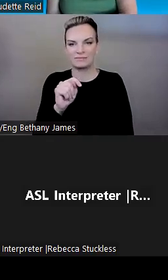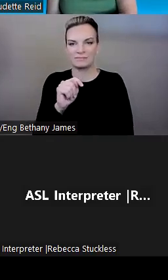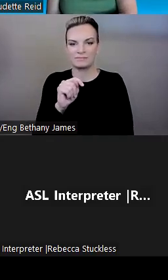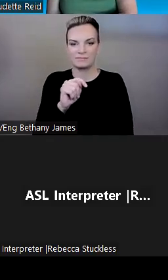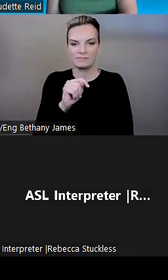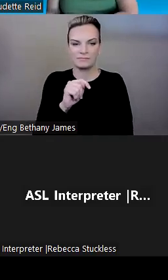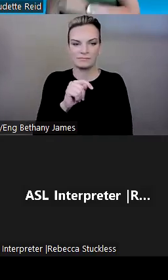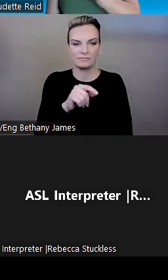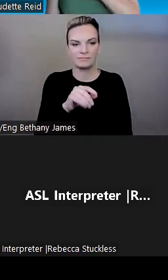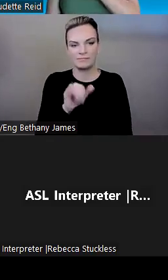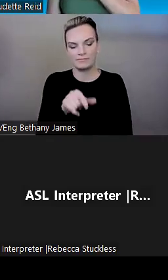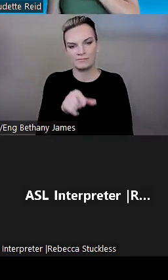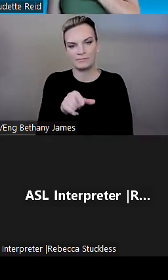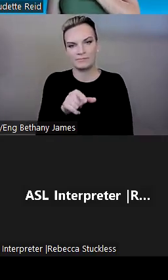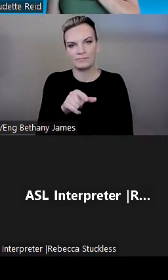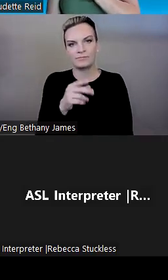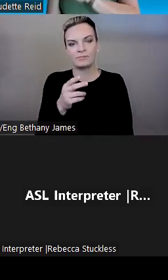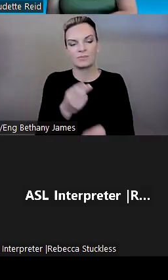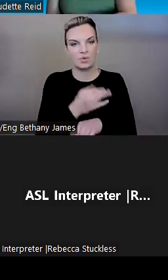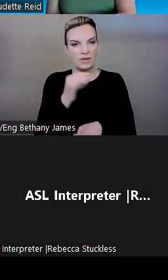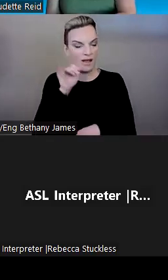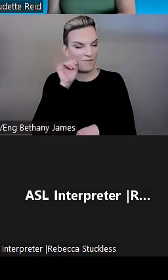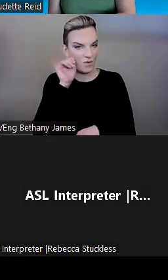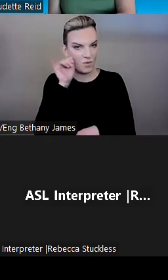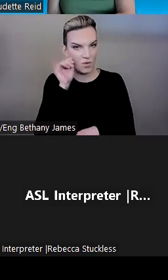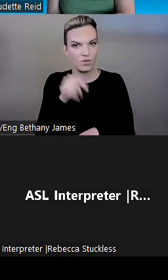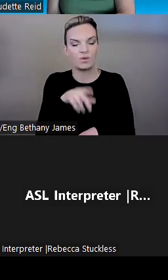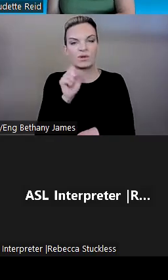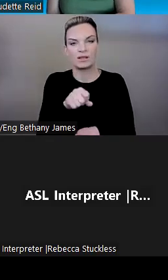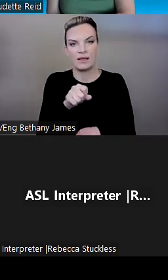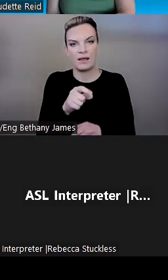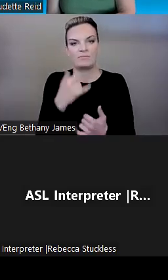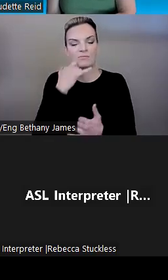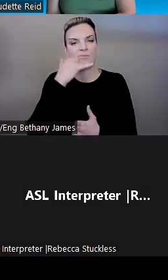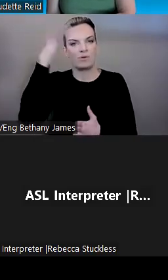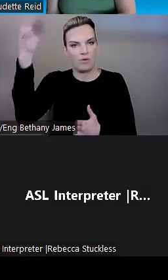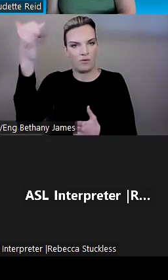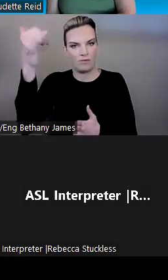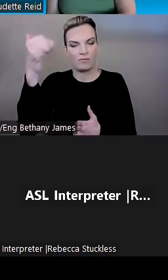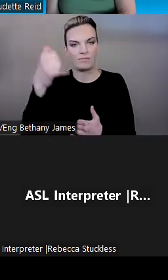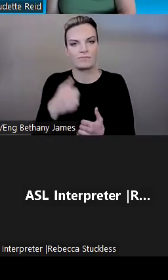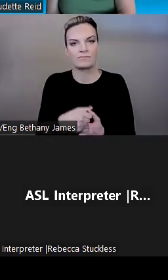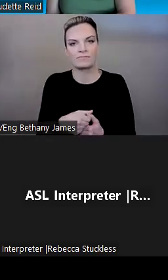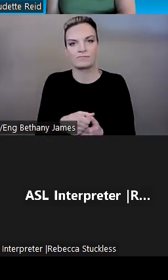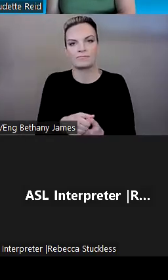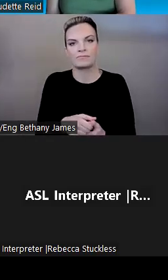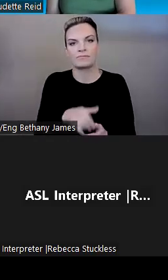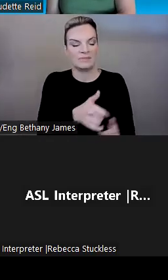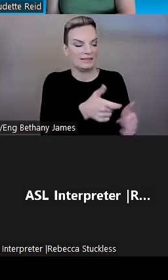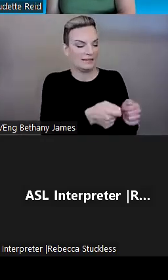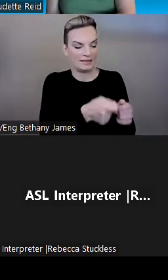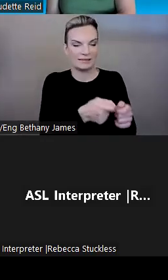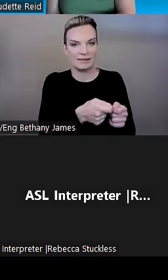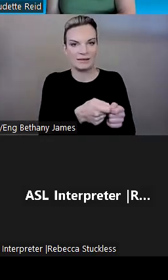a function that you use your iPhone to make and receive these calls. The standard texting